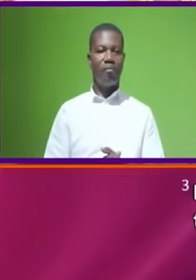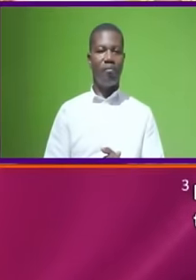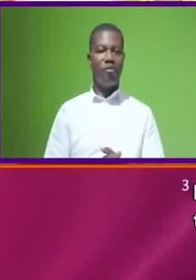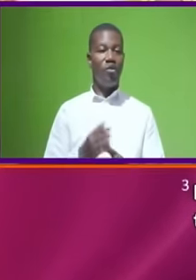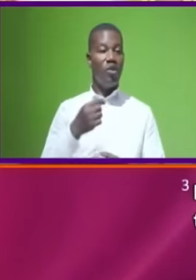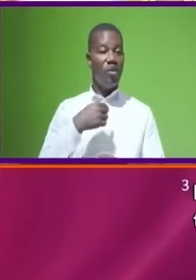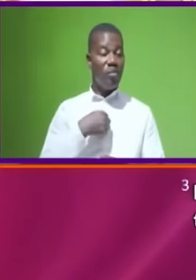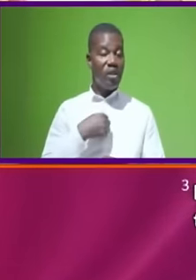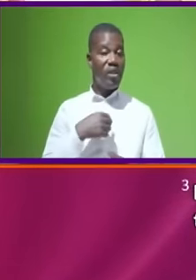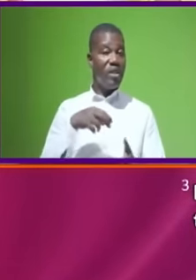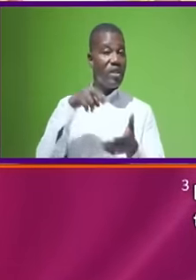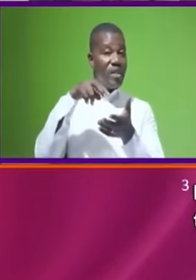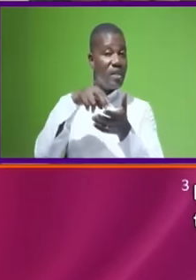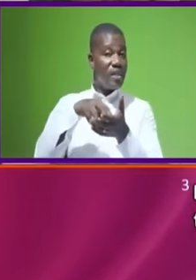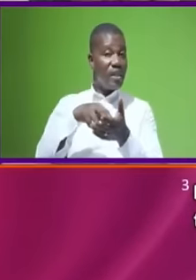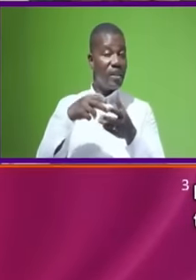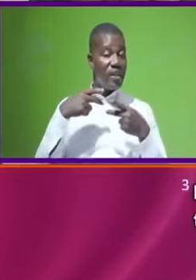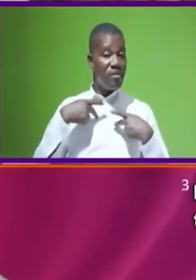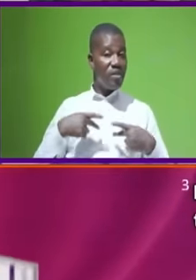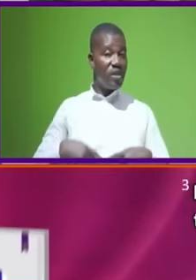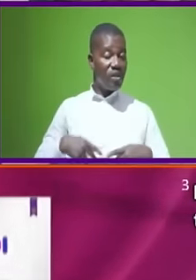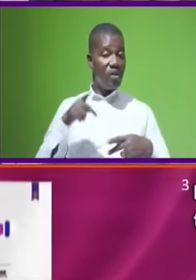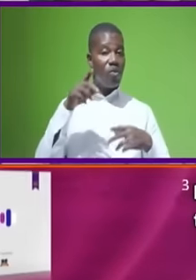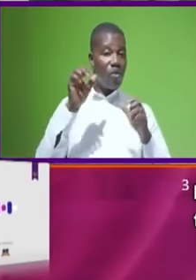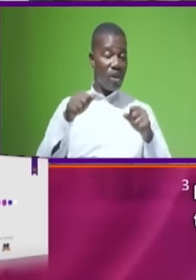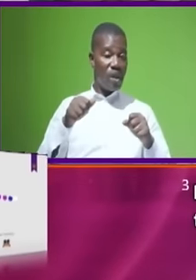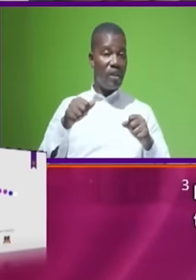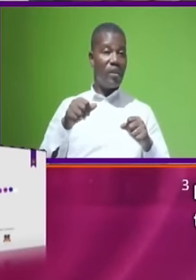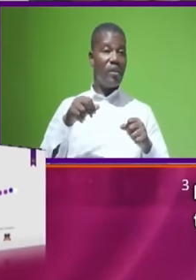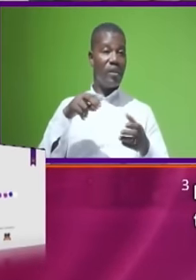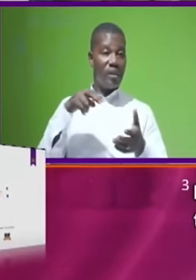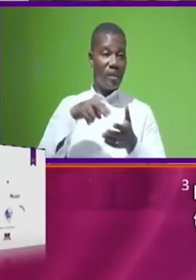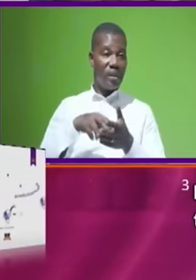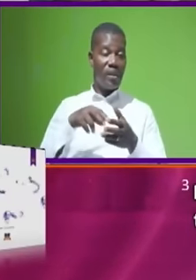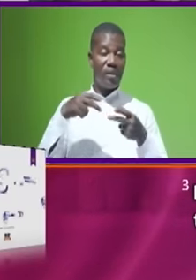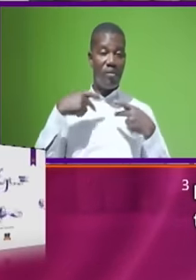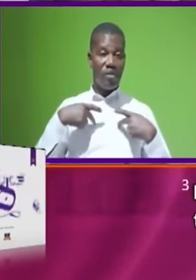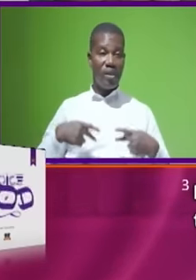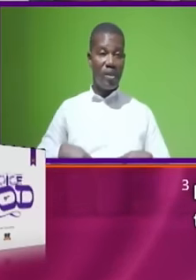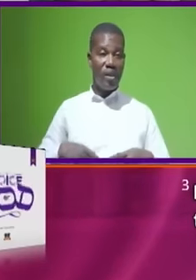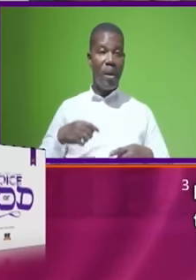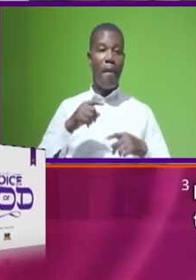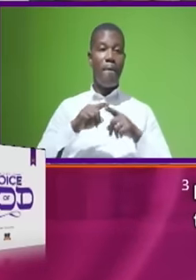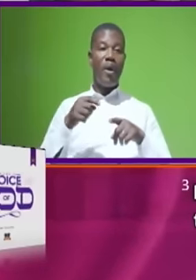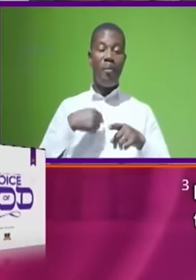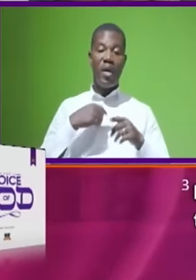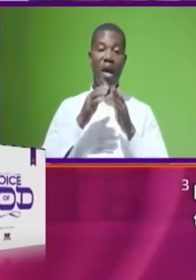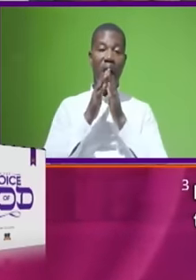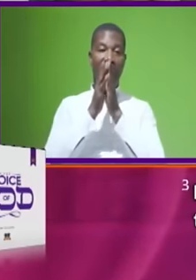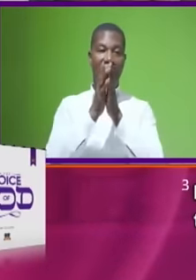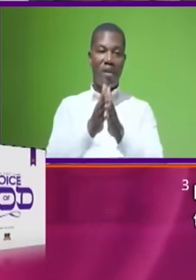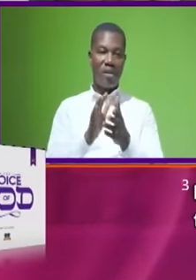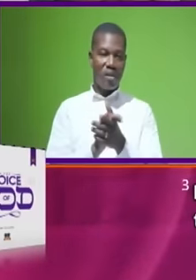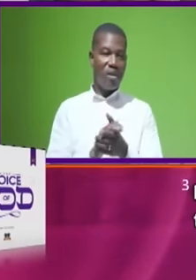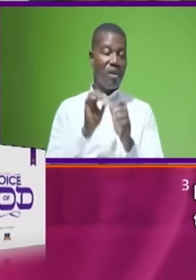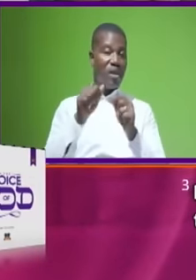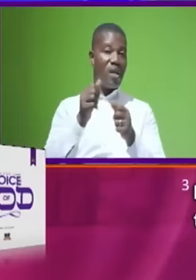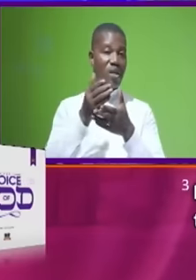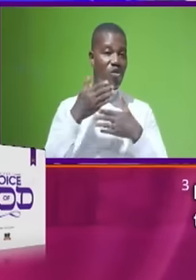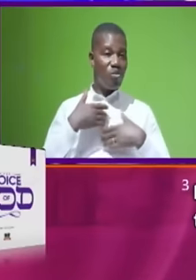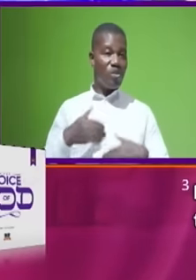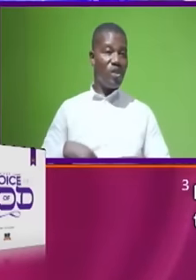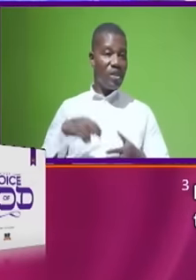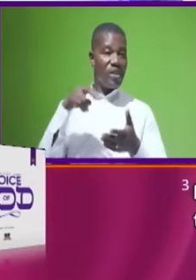mejina hunamu amudia. Osu betumejina hunamu abeye bribia. Nambi bisa se. Obi betumejina